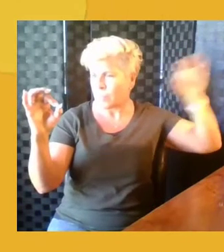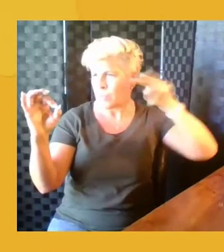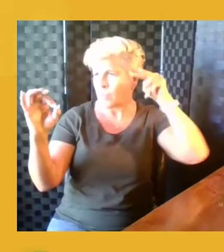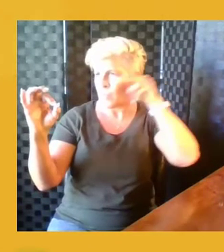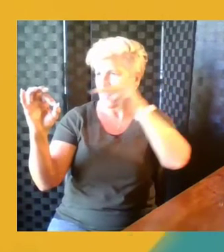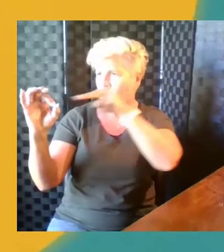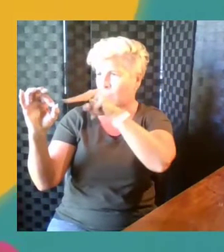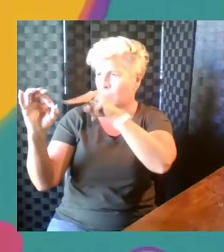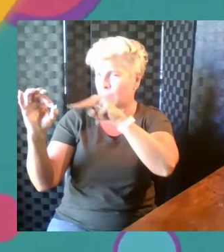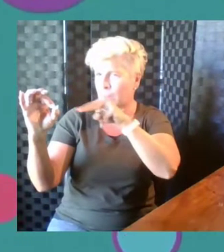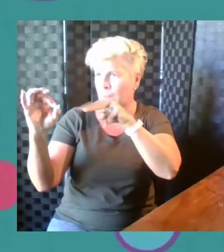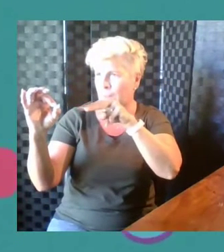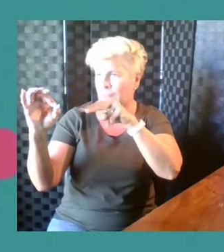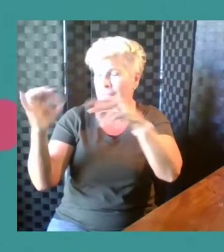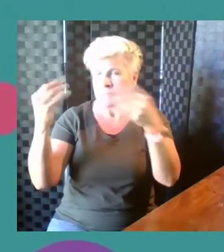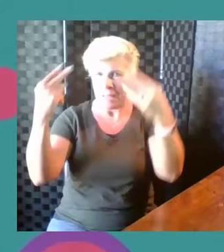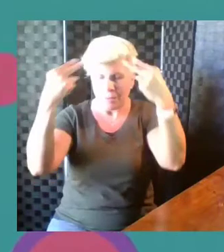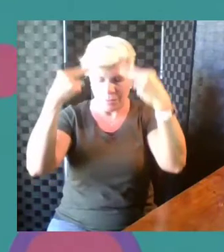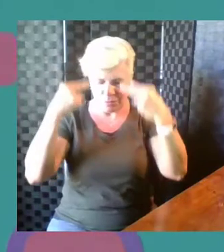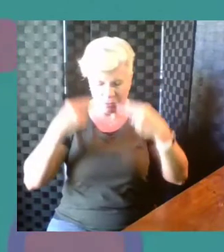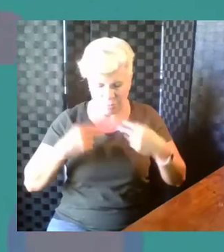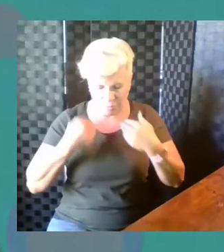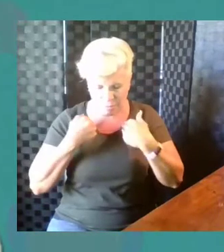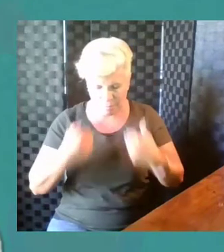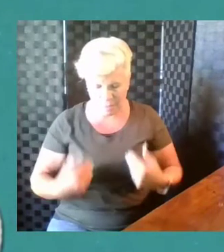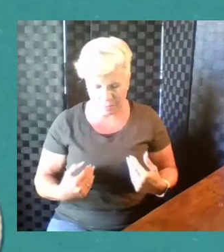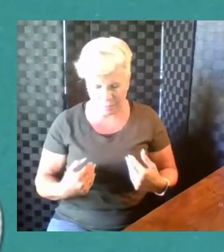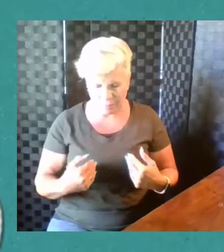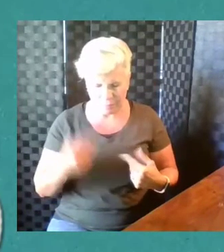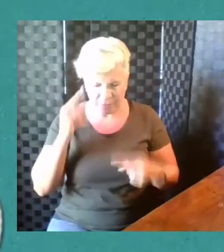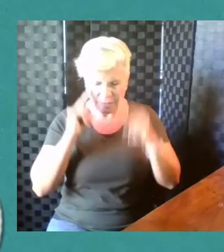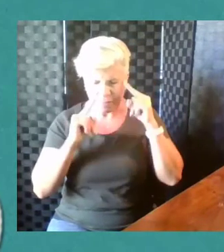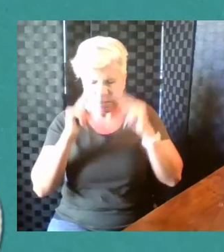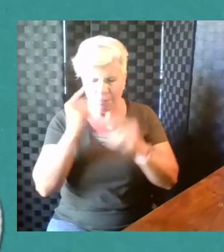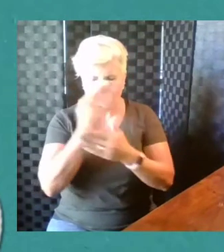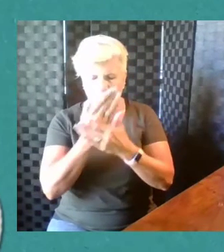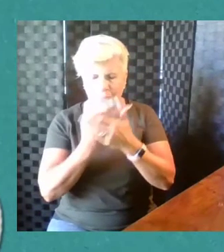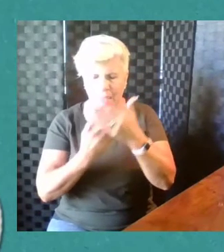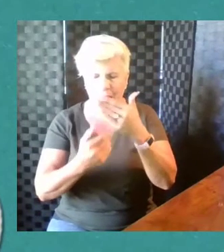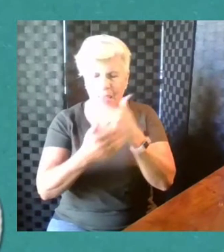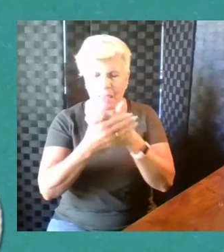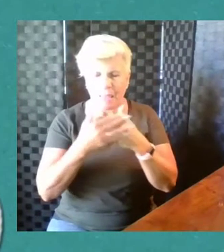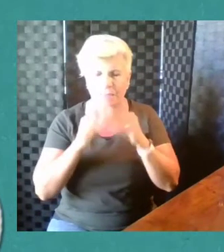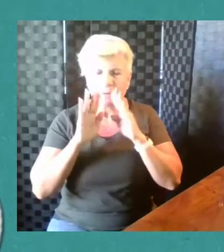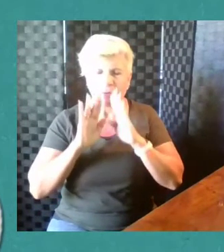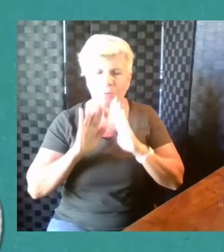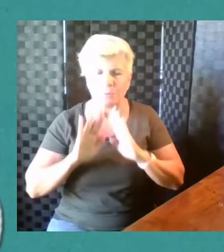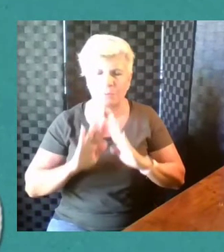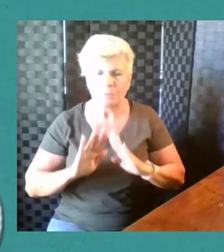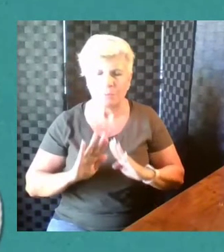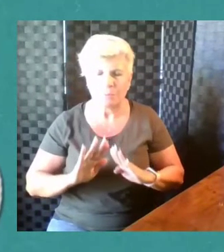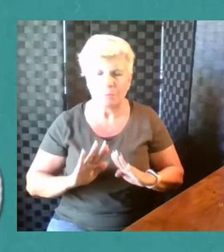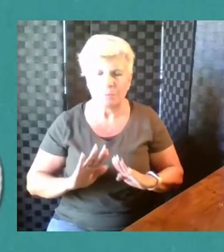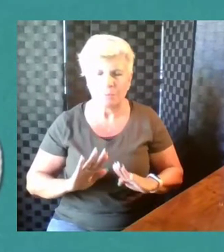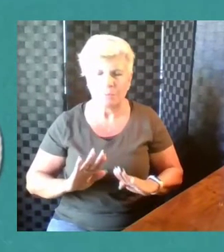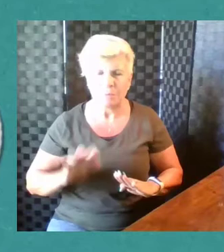Return your attention to your body. Hands. They're still. Can you feel them?